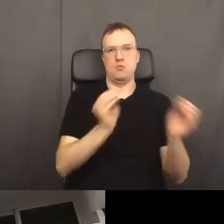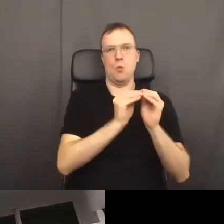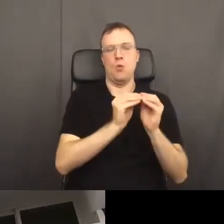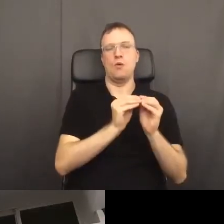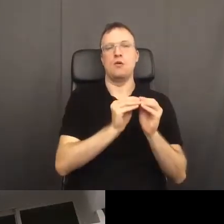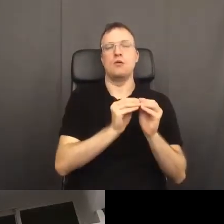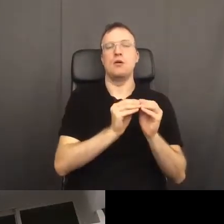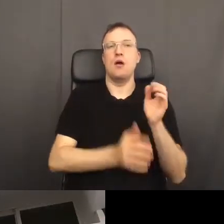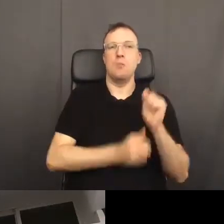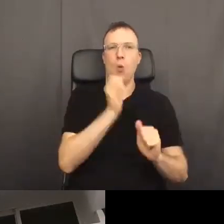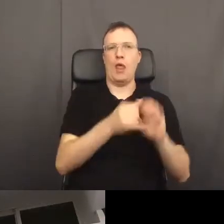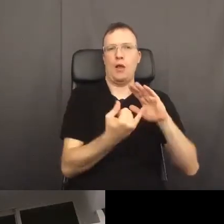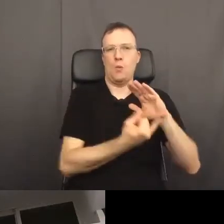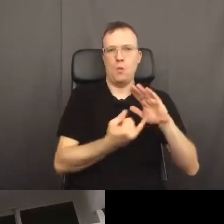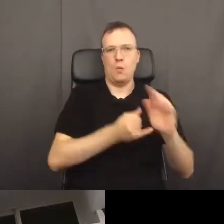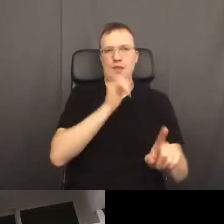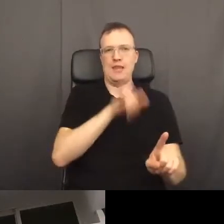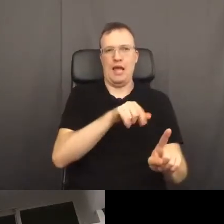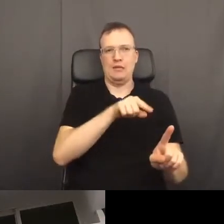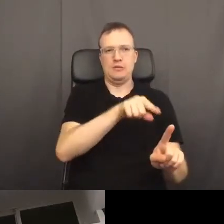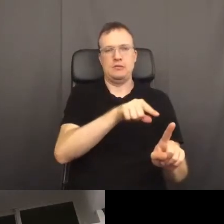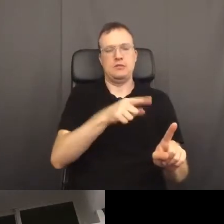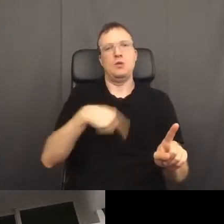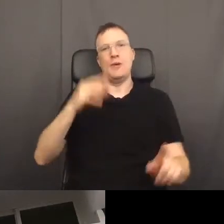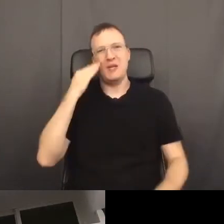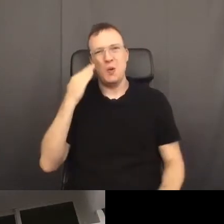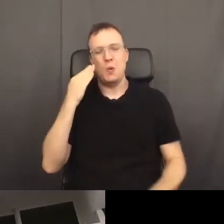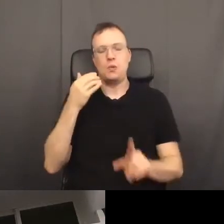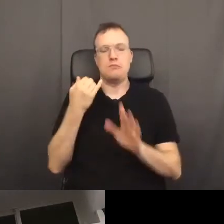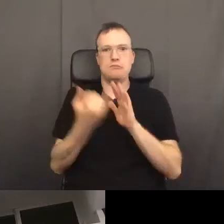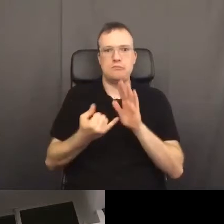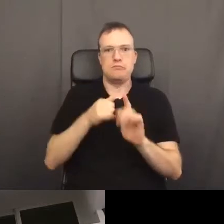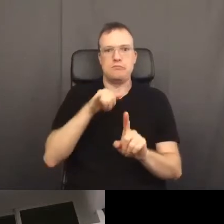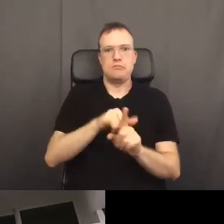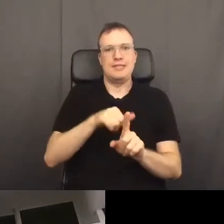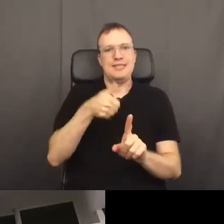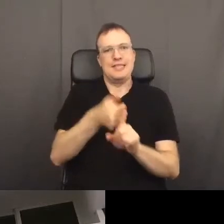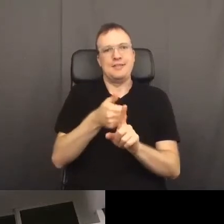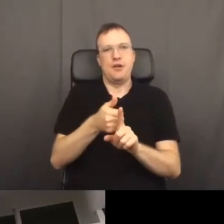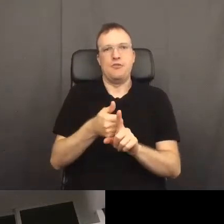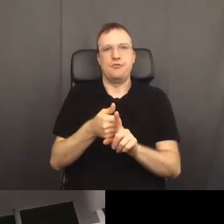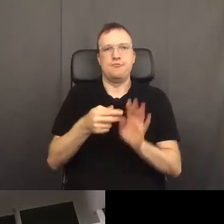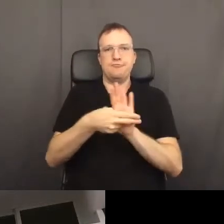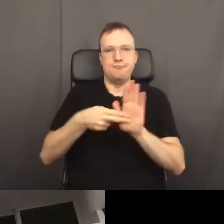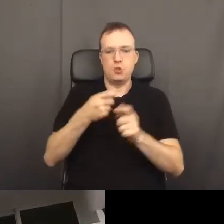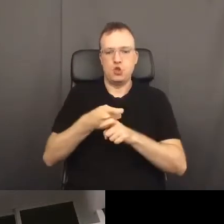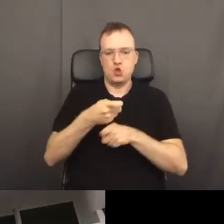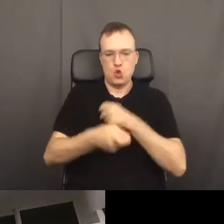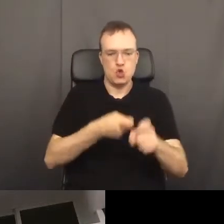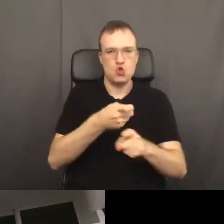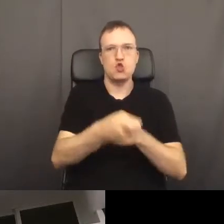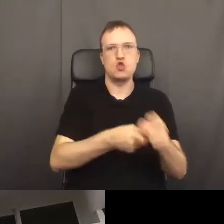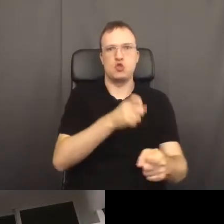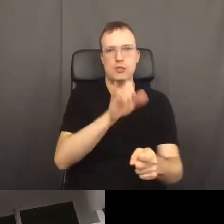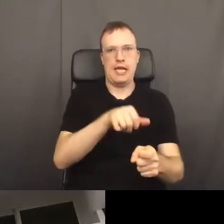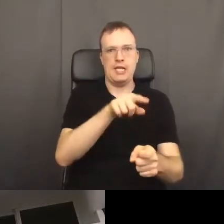in solitary confinement, which we know has been designated as torture. And the fact